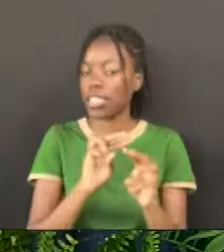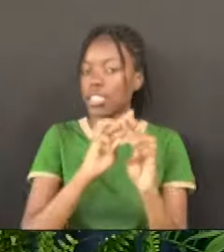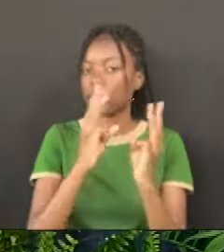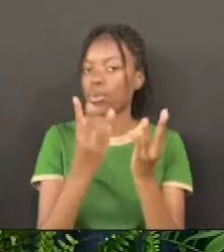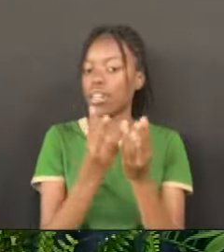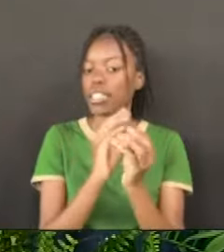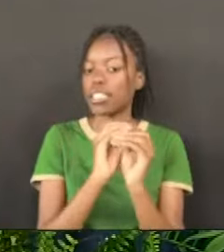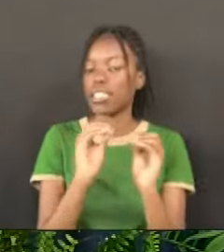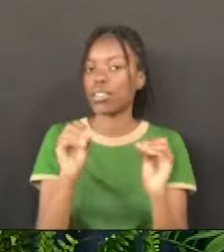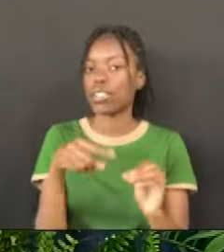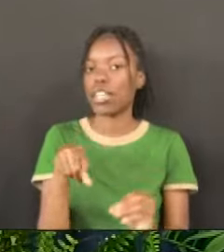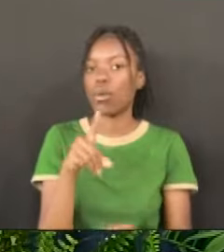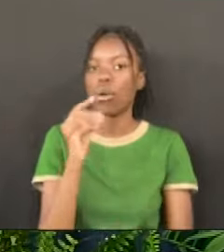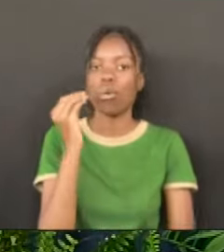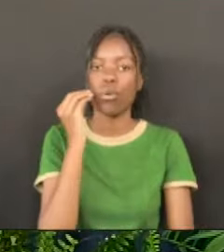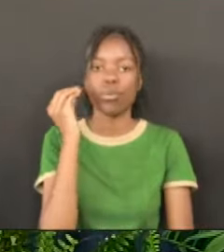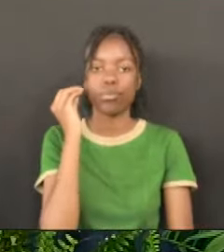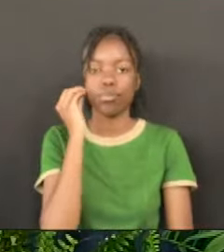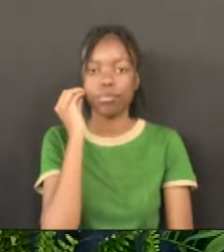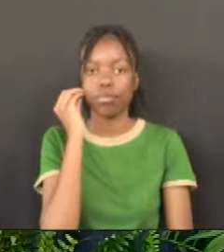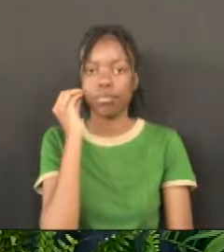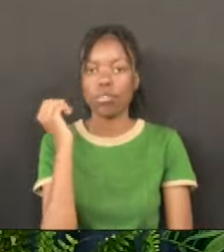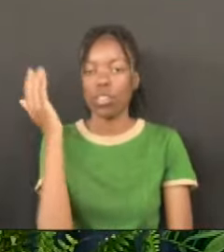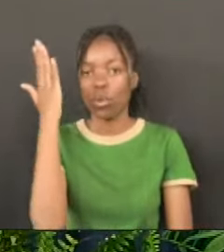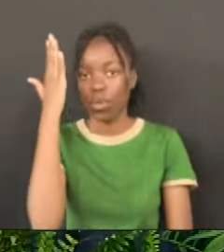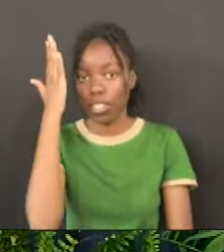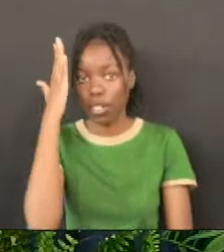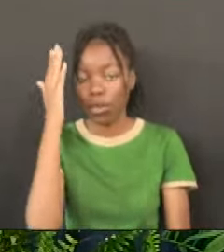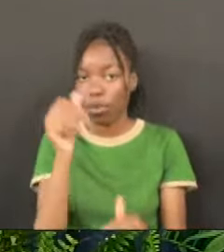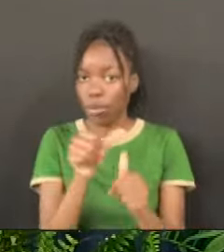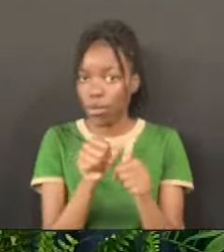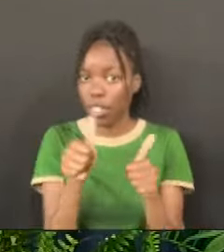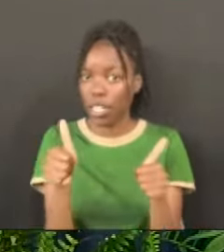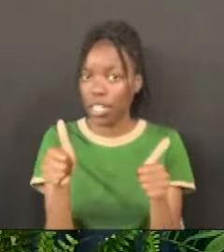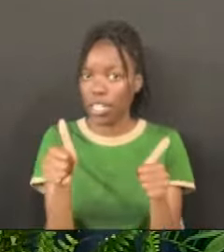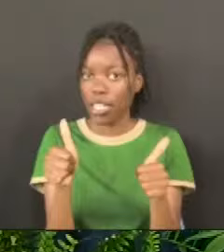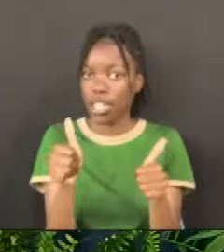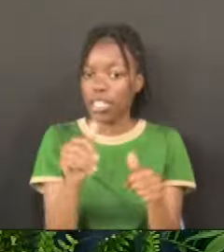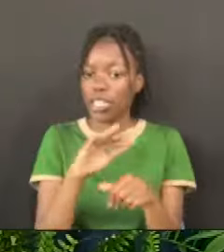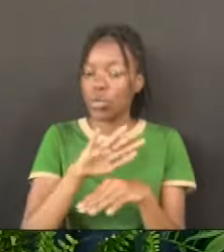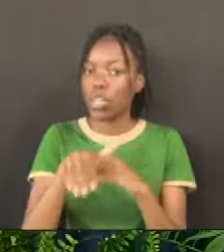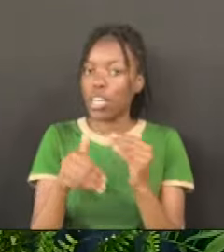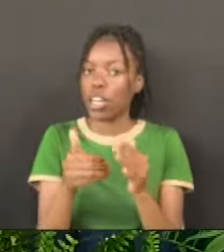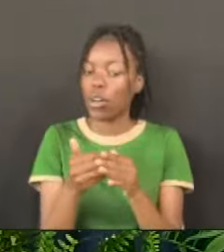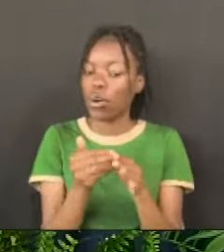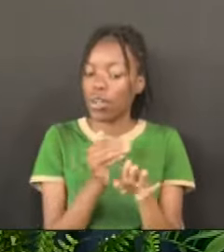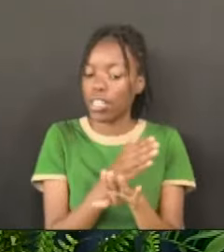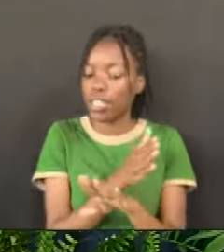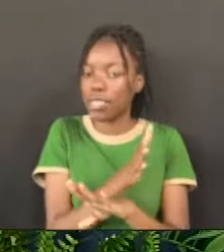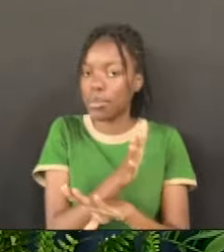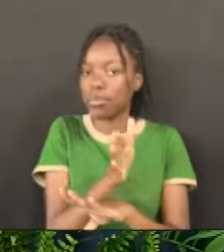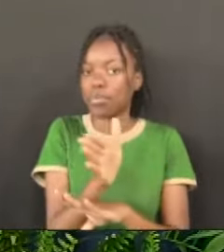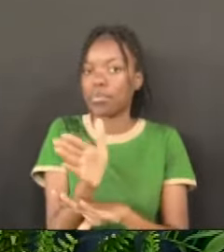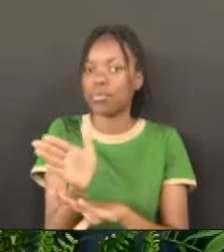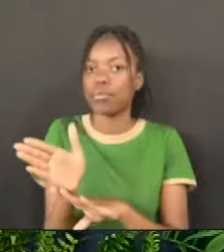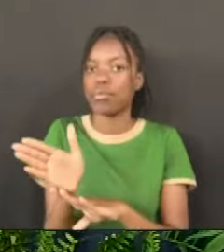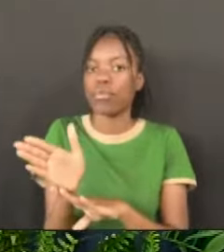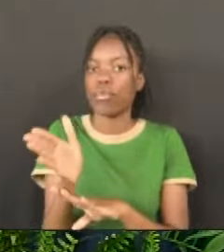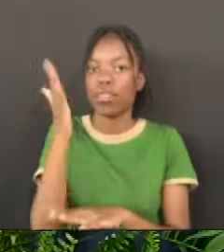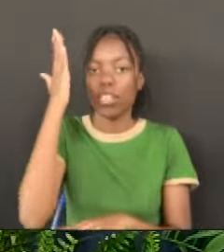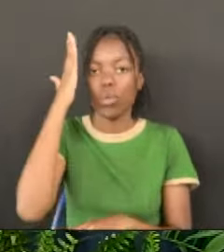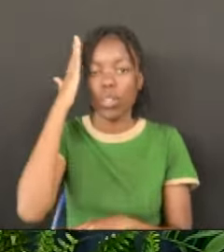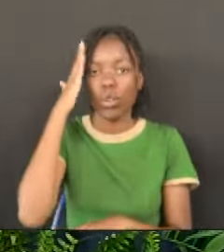home. We know very well that we are all passing by. We know that one